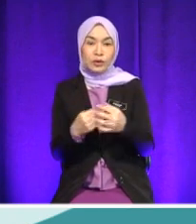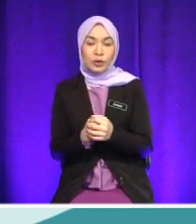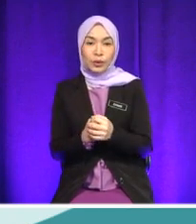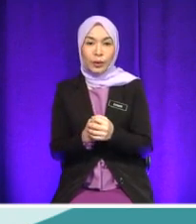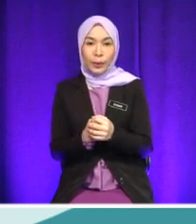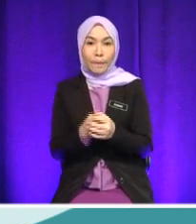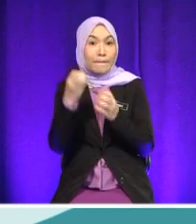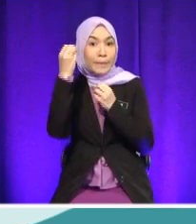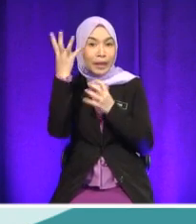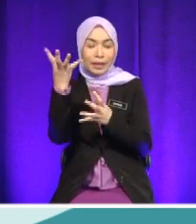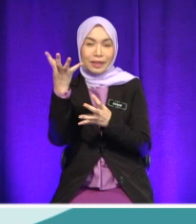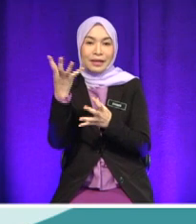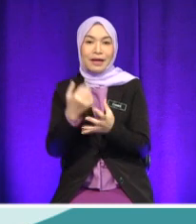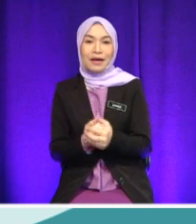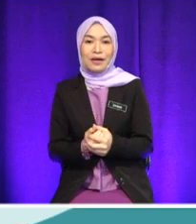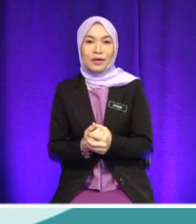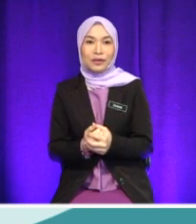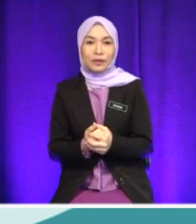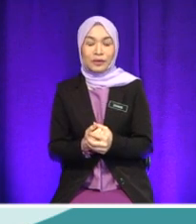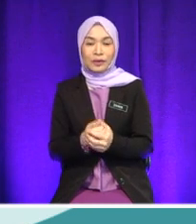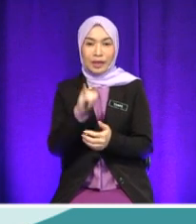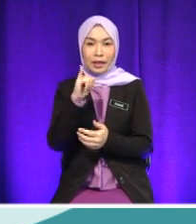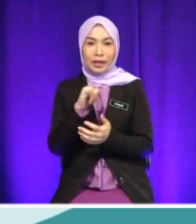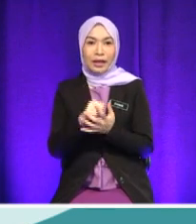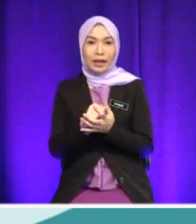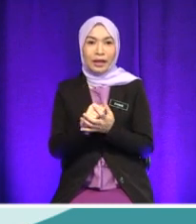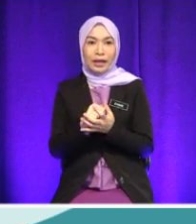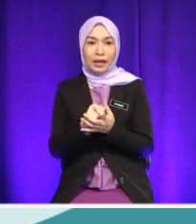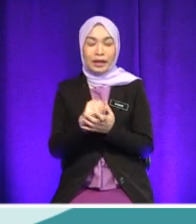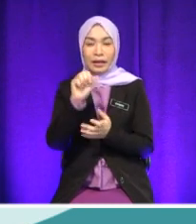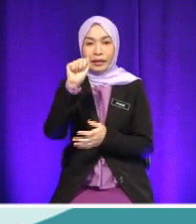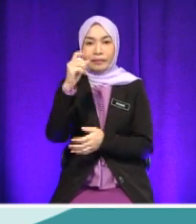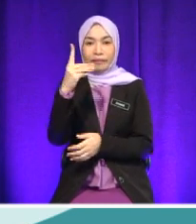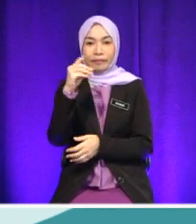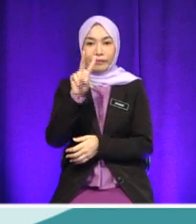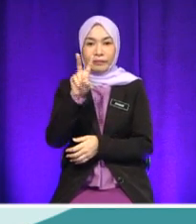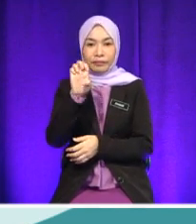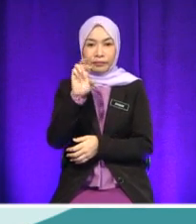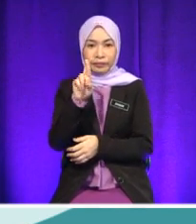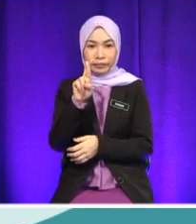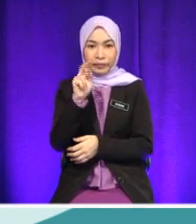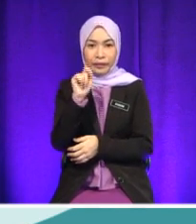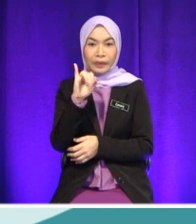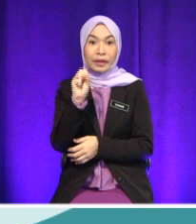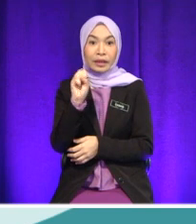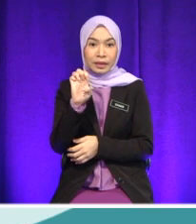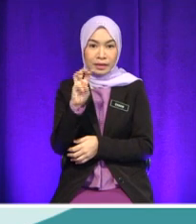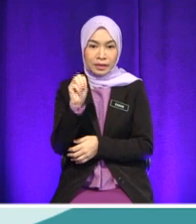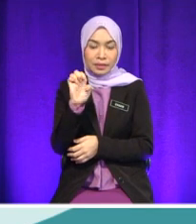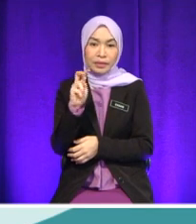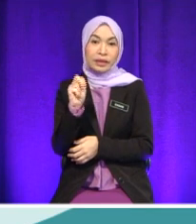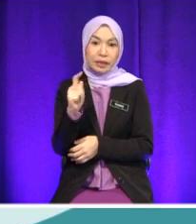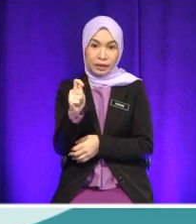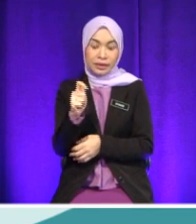advertise the shop. Okay, if you look at your textbook, there is a task here, right? Okay, so we have 5 ideas here. For example, we